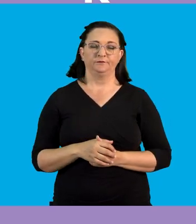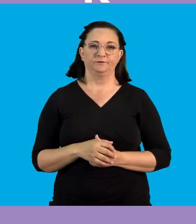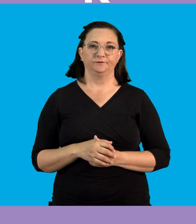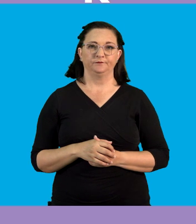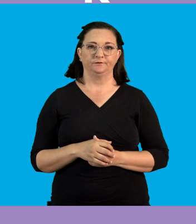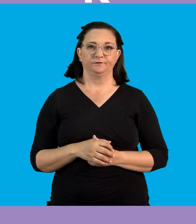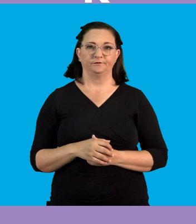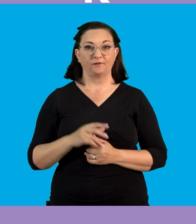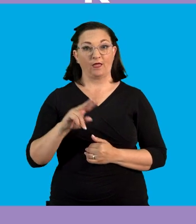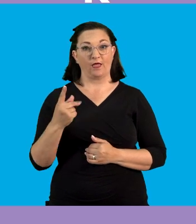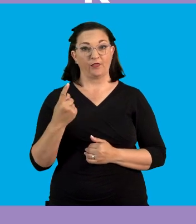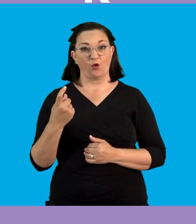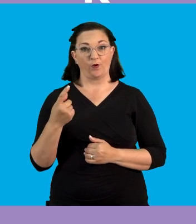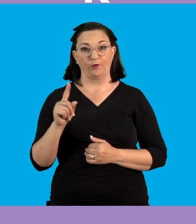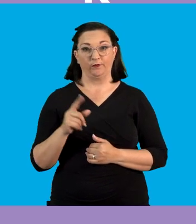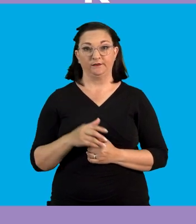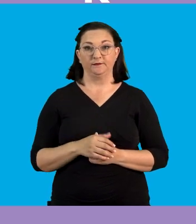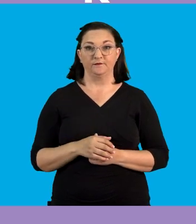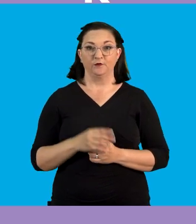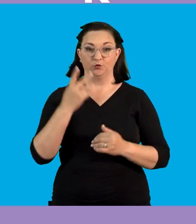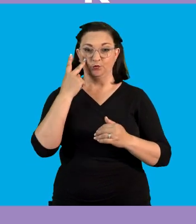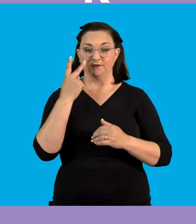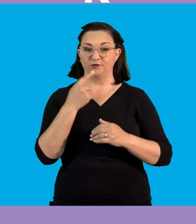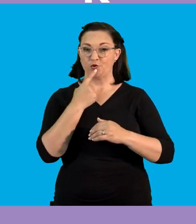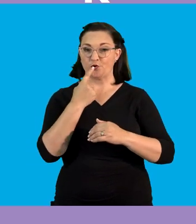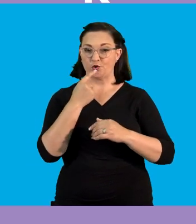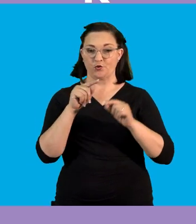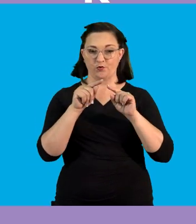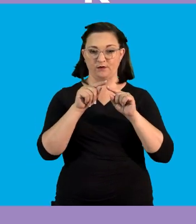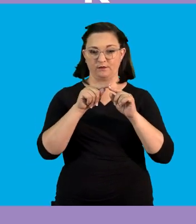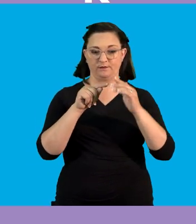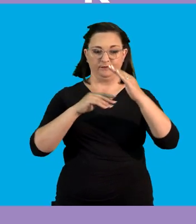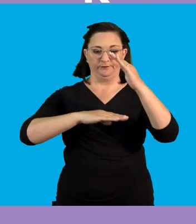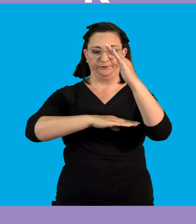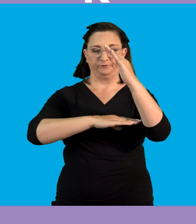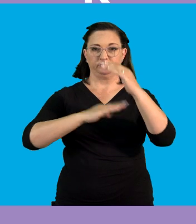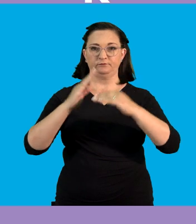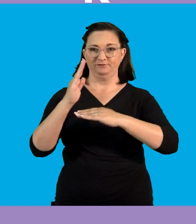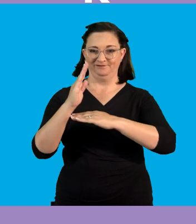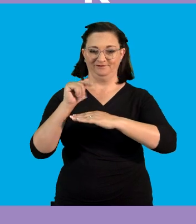QSR. And the other one is there. So that would be triangle